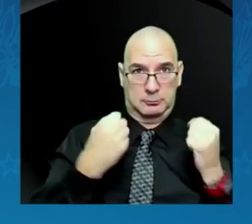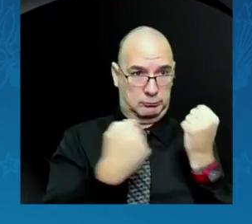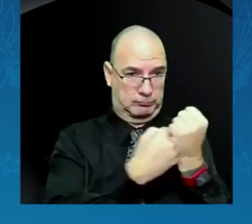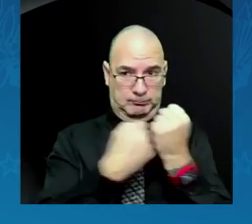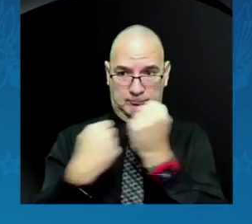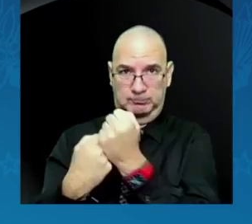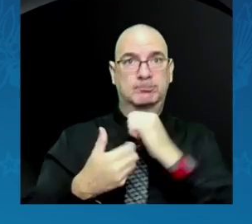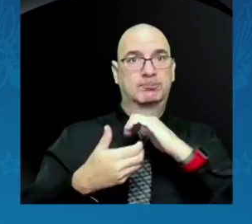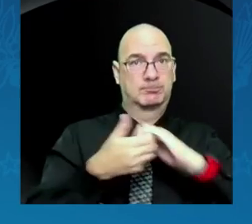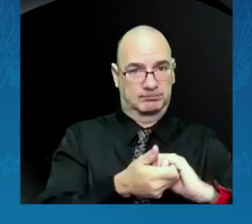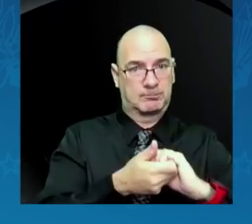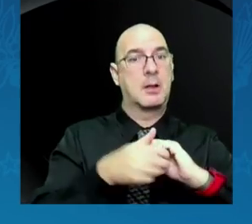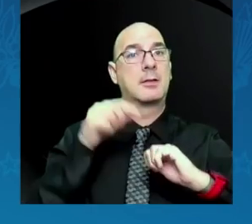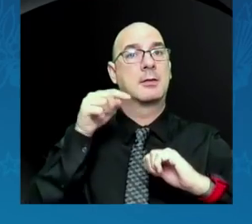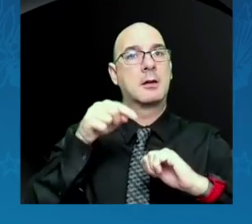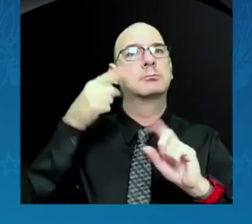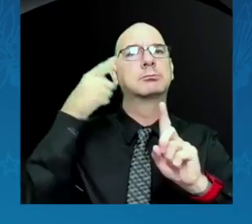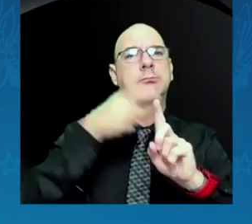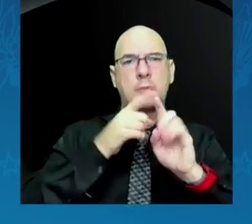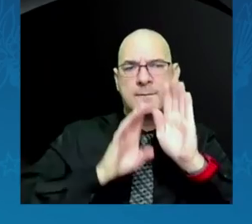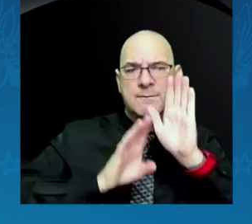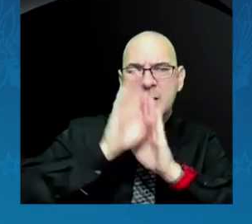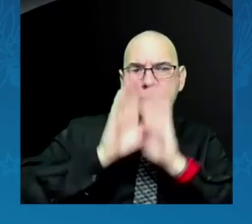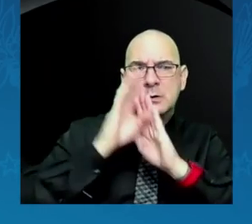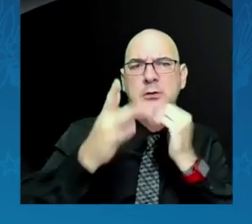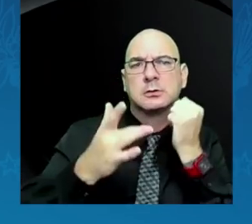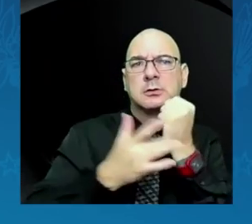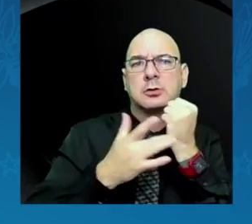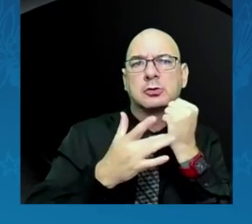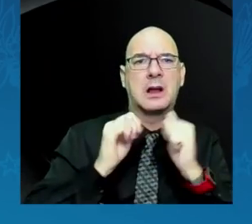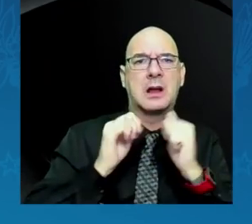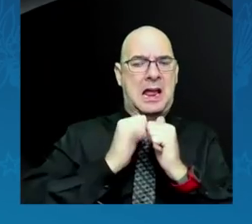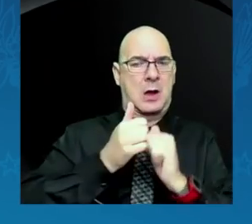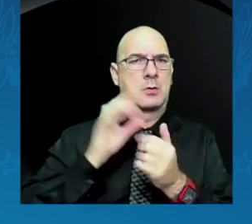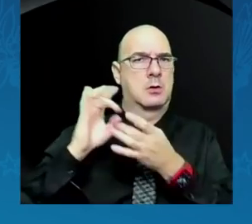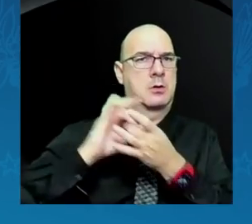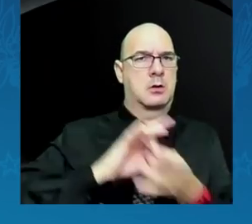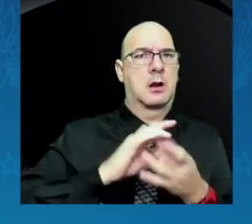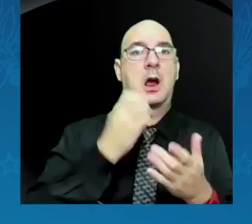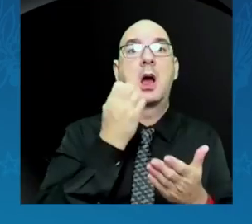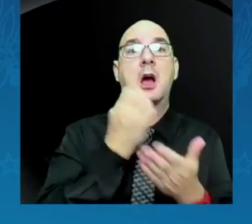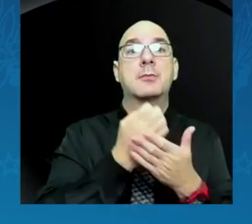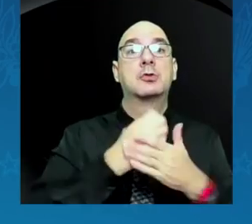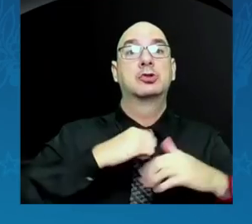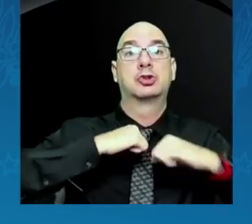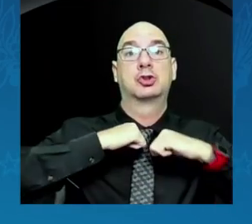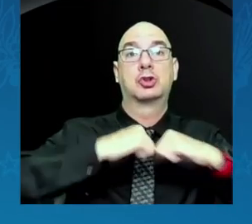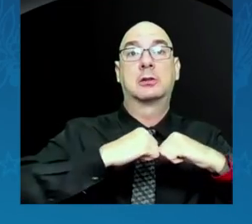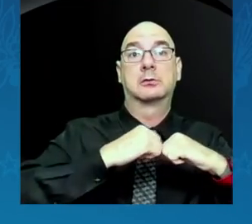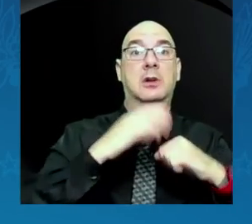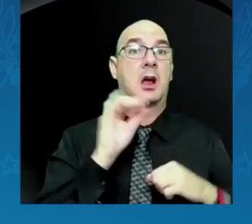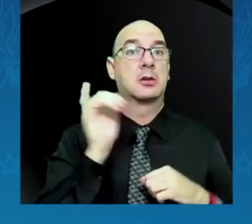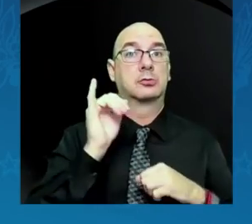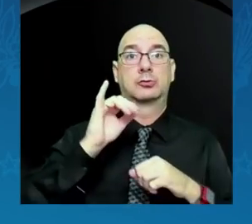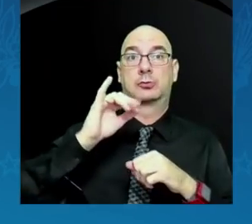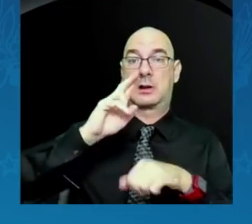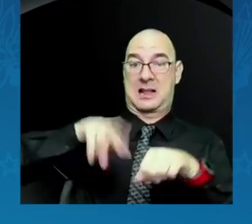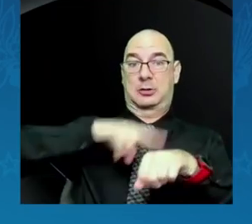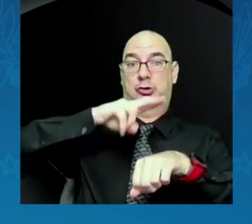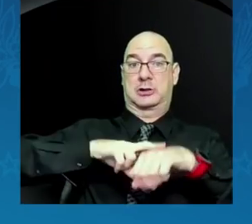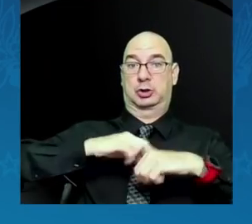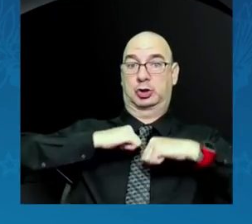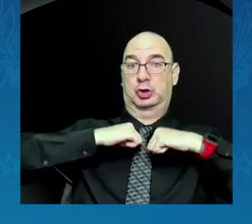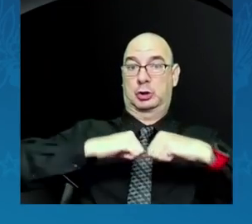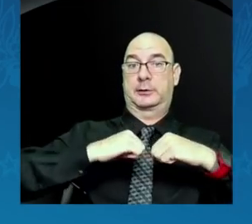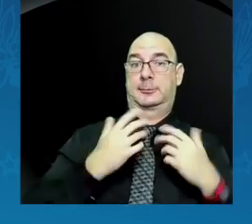and how they connect to economic security and to national security. And so we had an in-depth